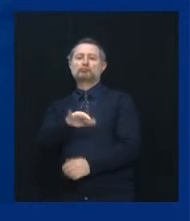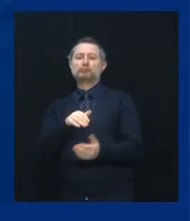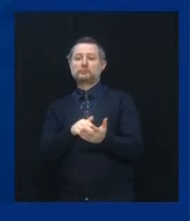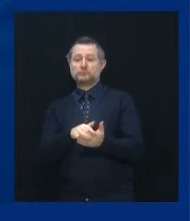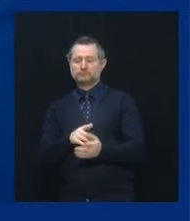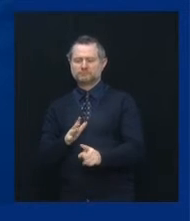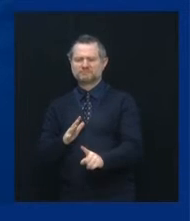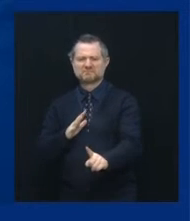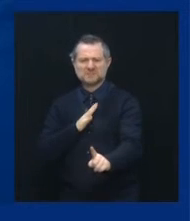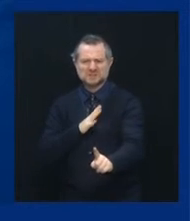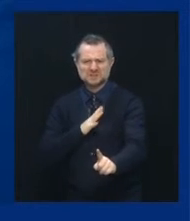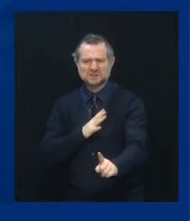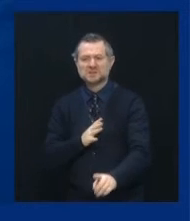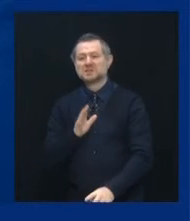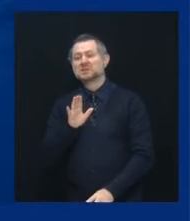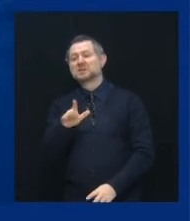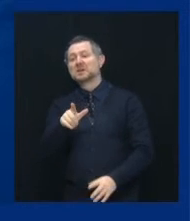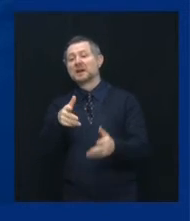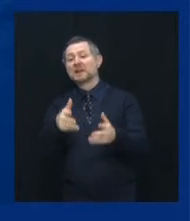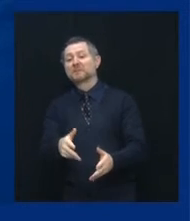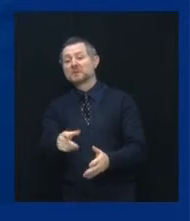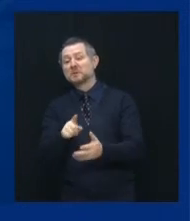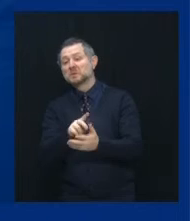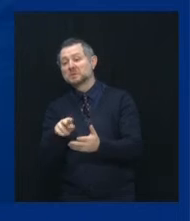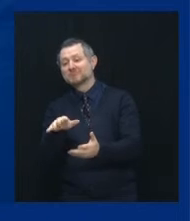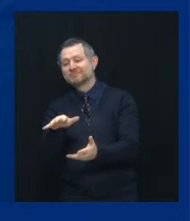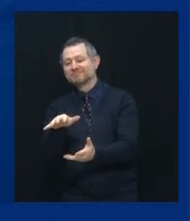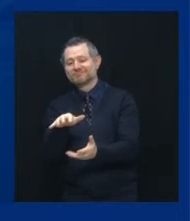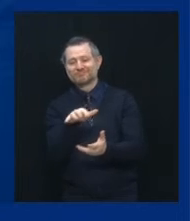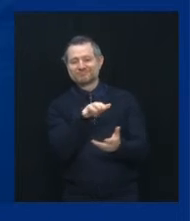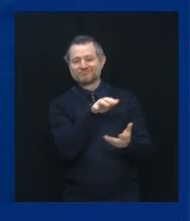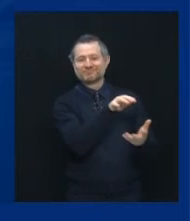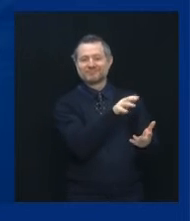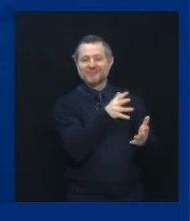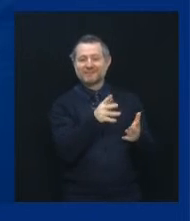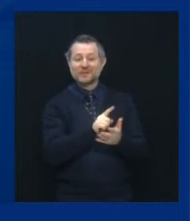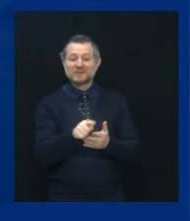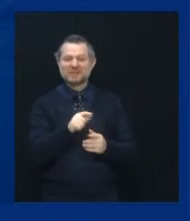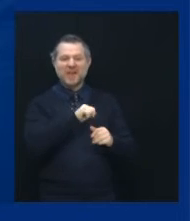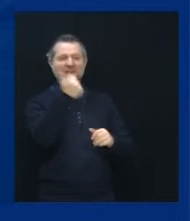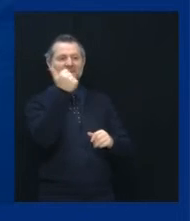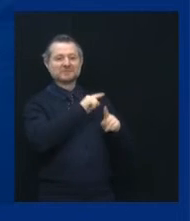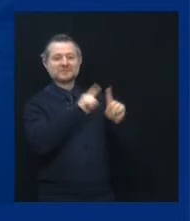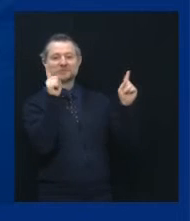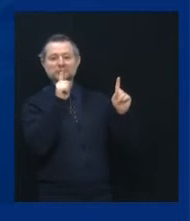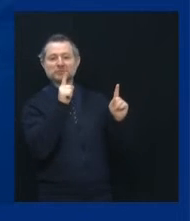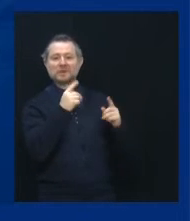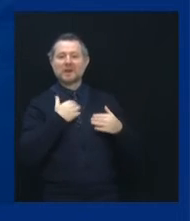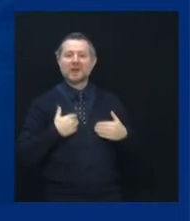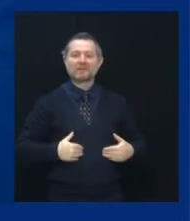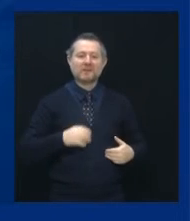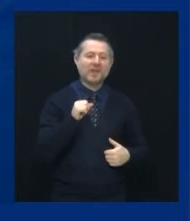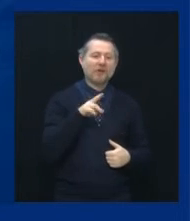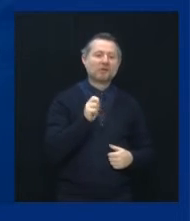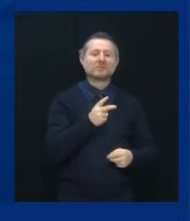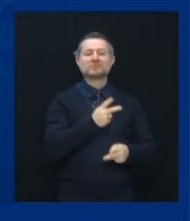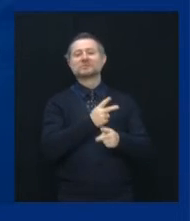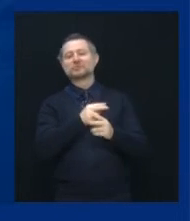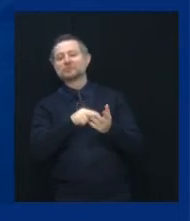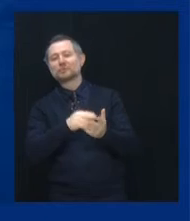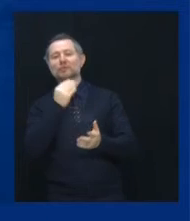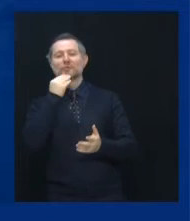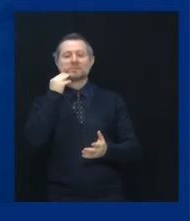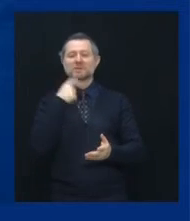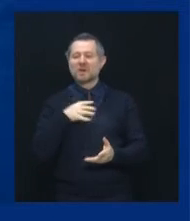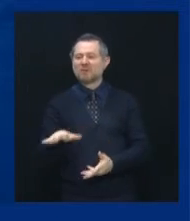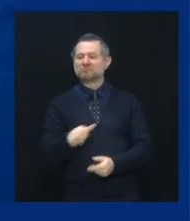we'll reallocate that to another healthcare or nursing home that needs it. But